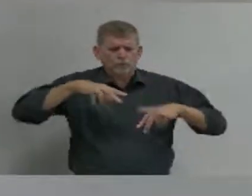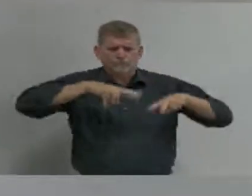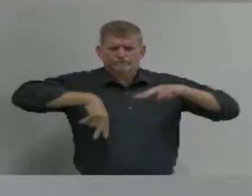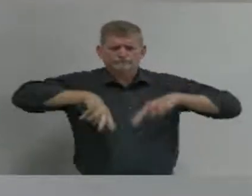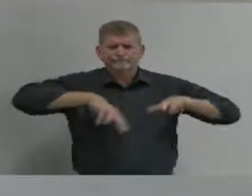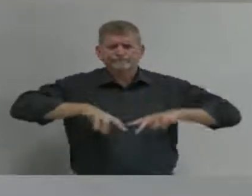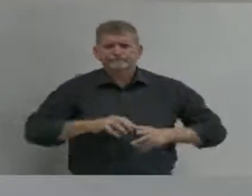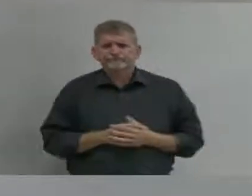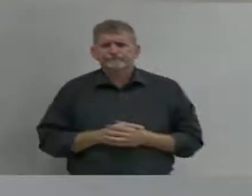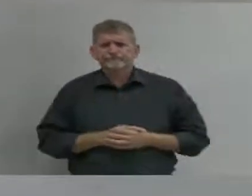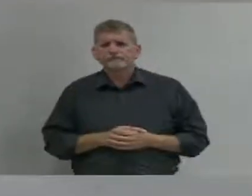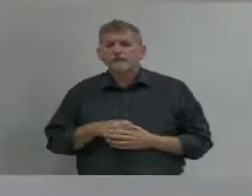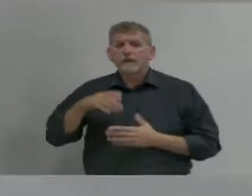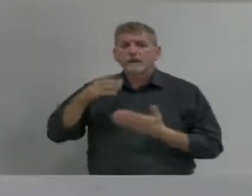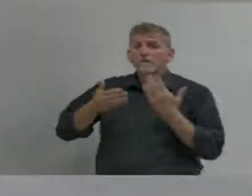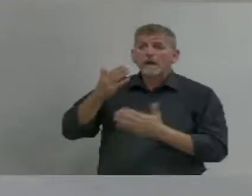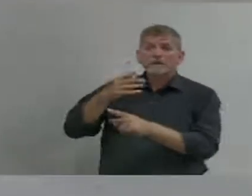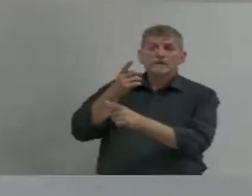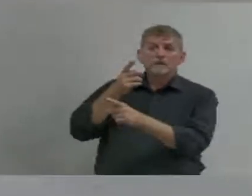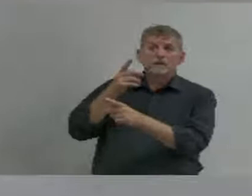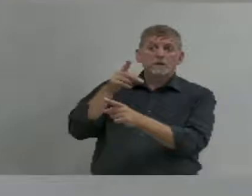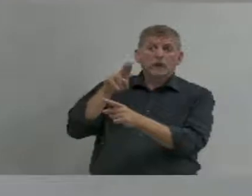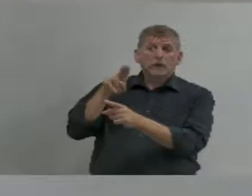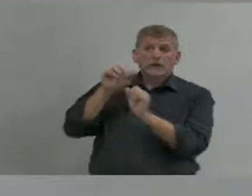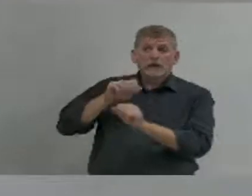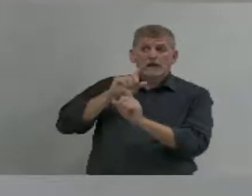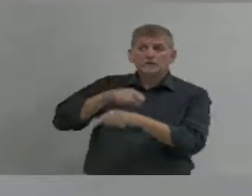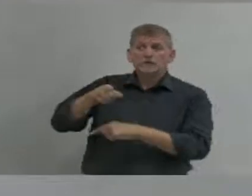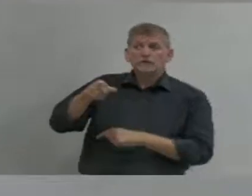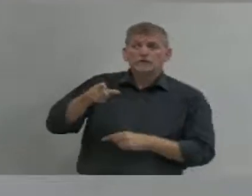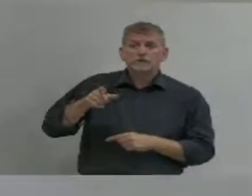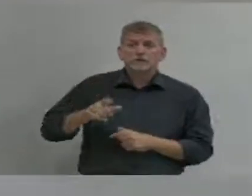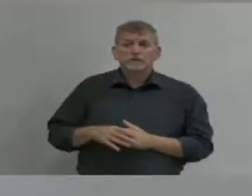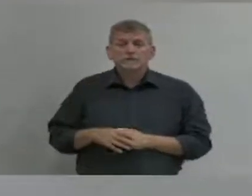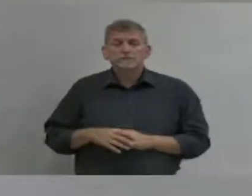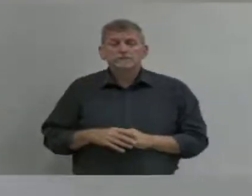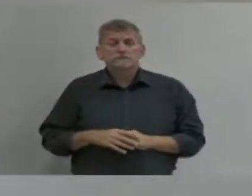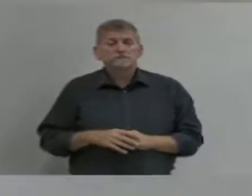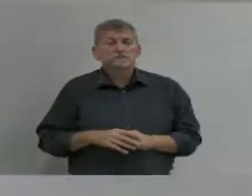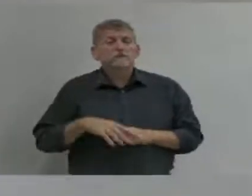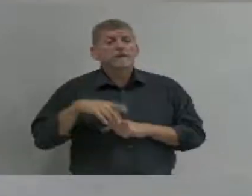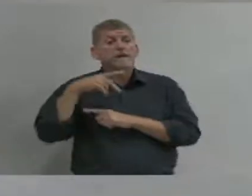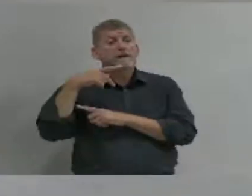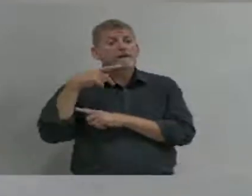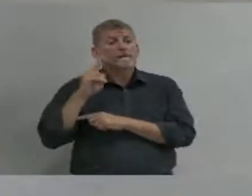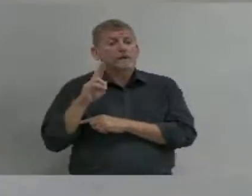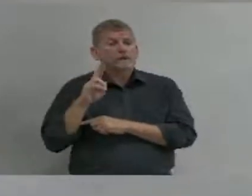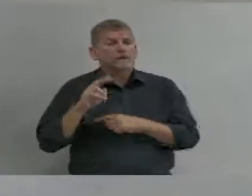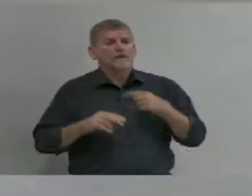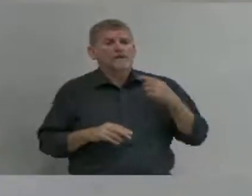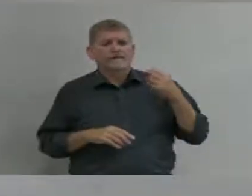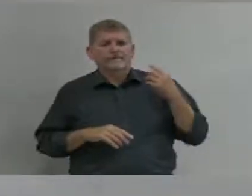could give us that. So we have 4 current